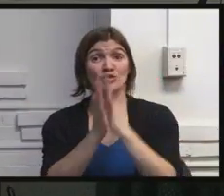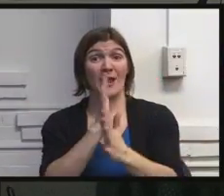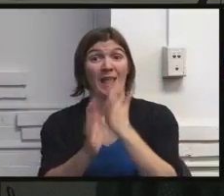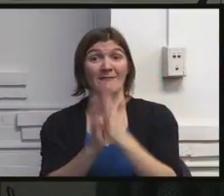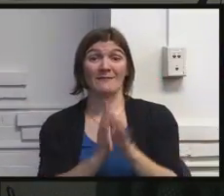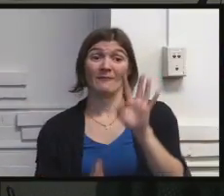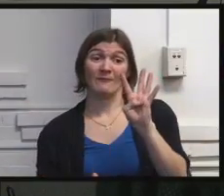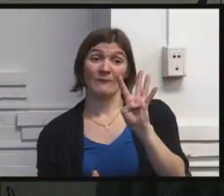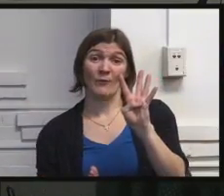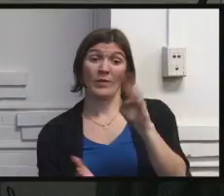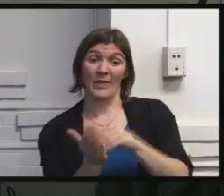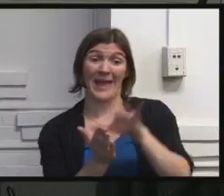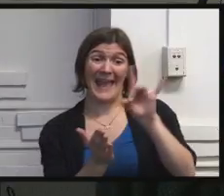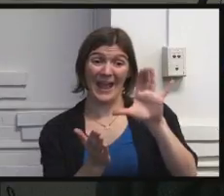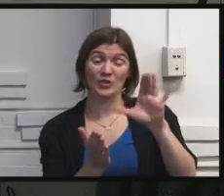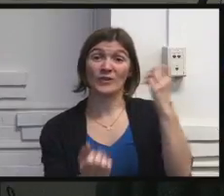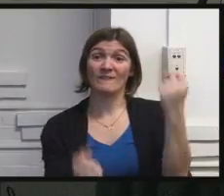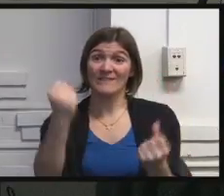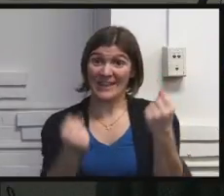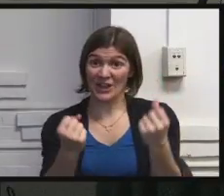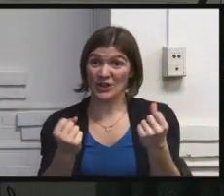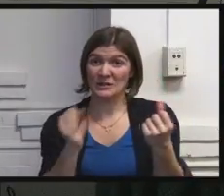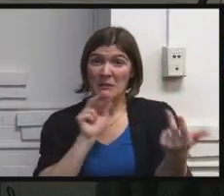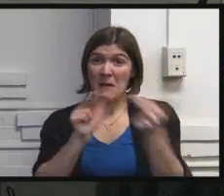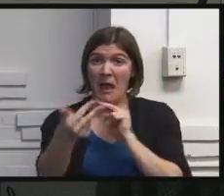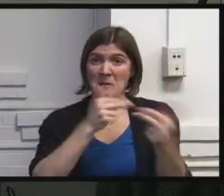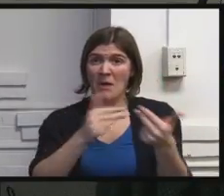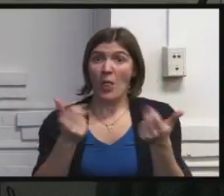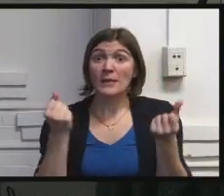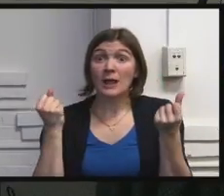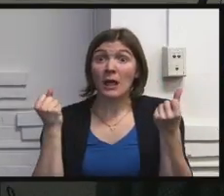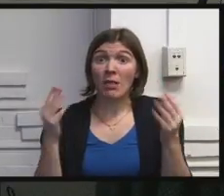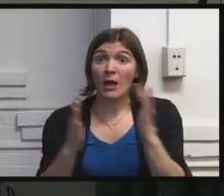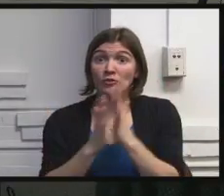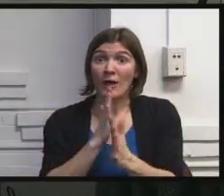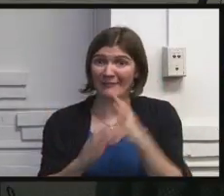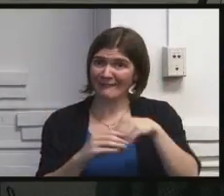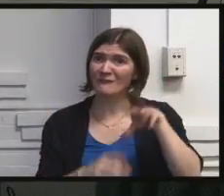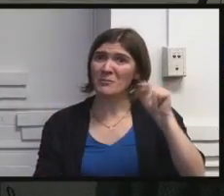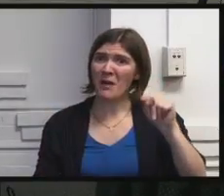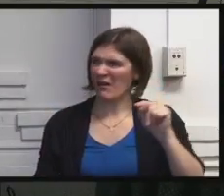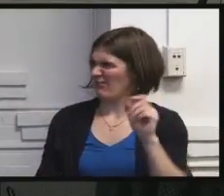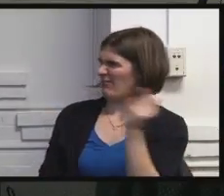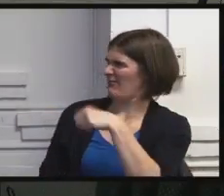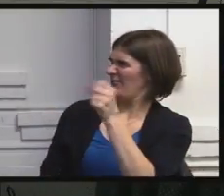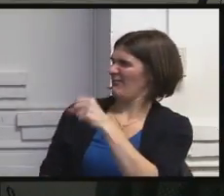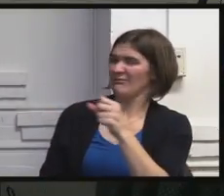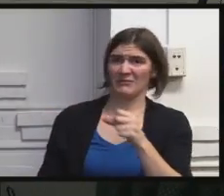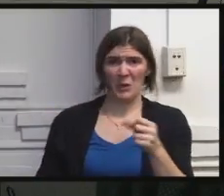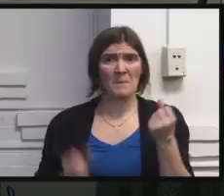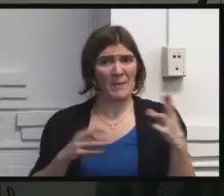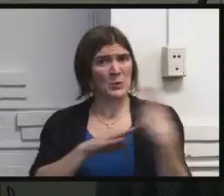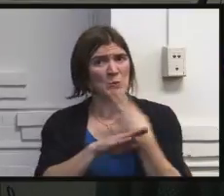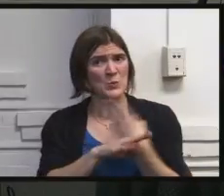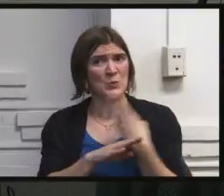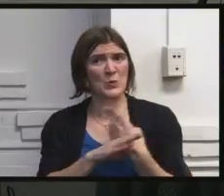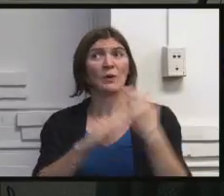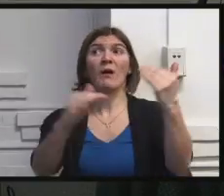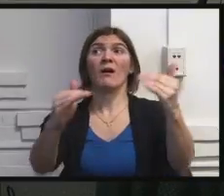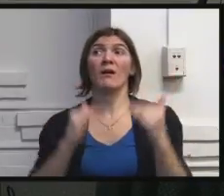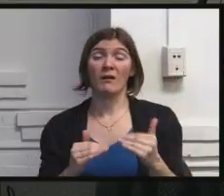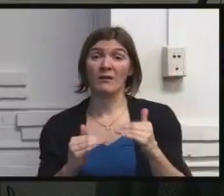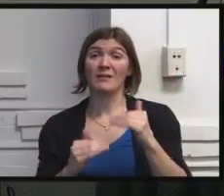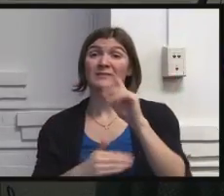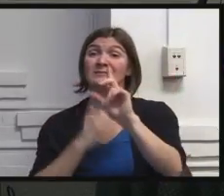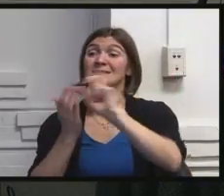of 4,800 vehicles, which for a downtown setting, that's a pretty good amount of traffic in Vermont. And you have a design